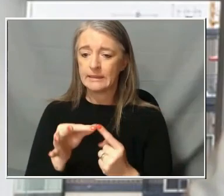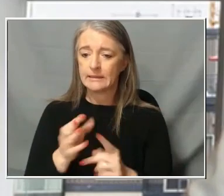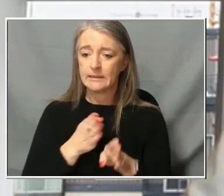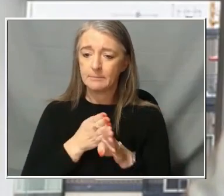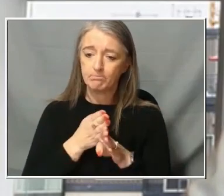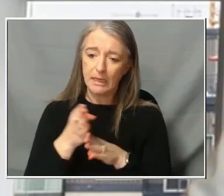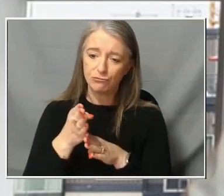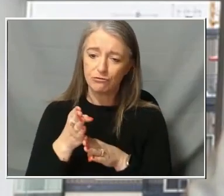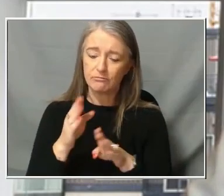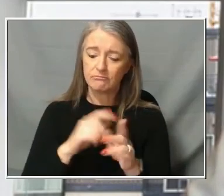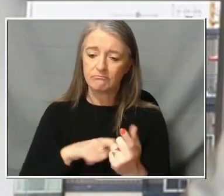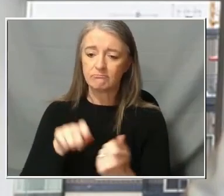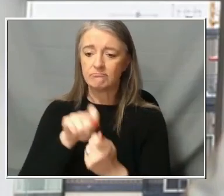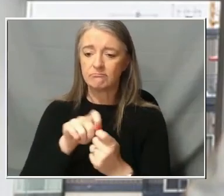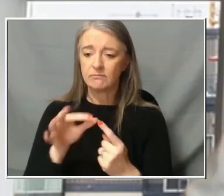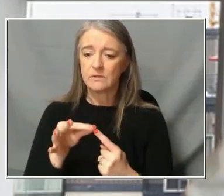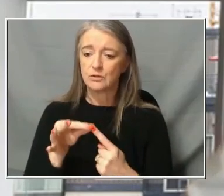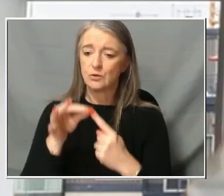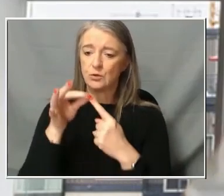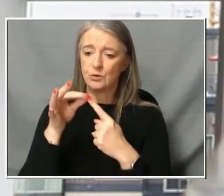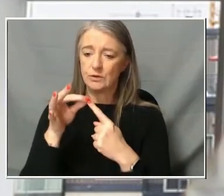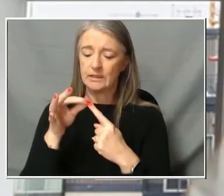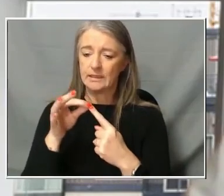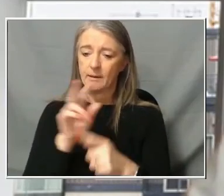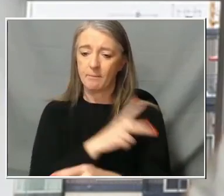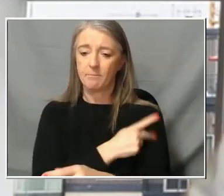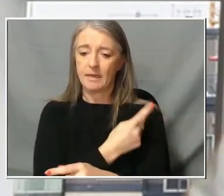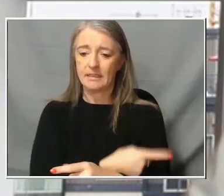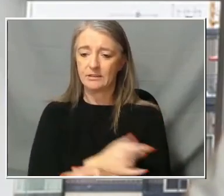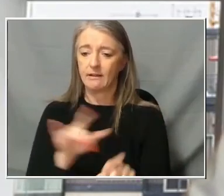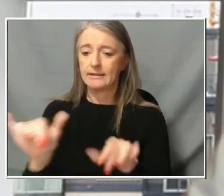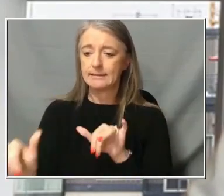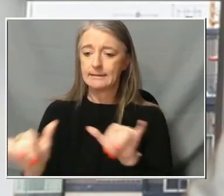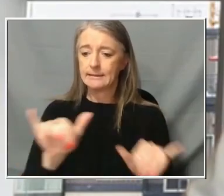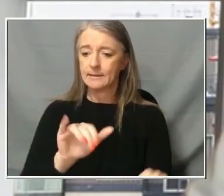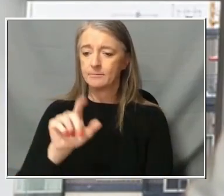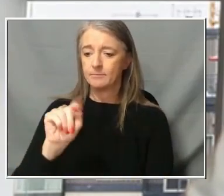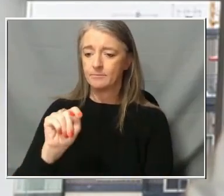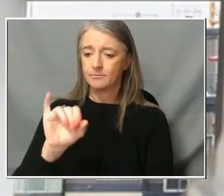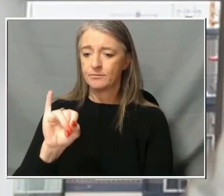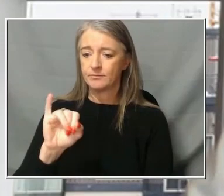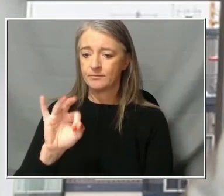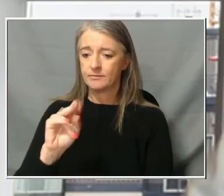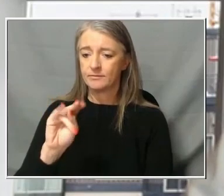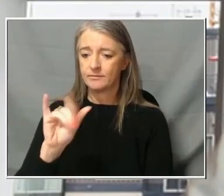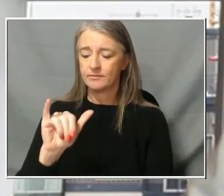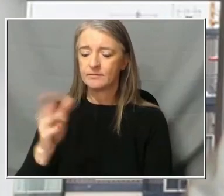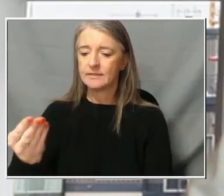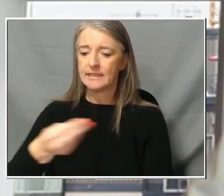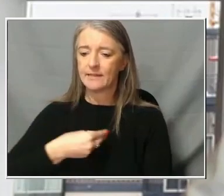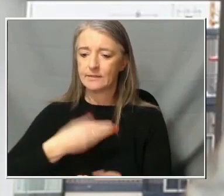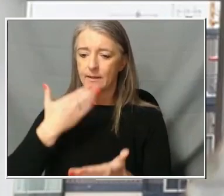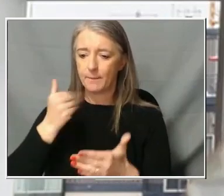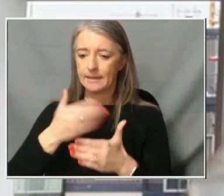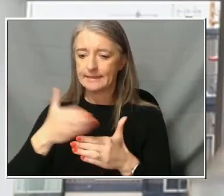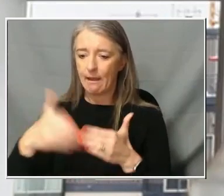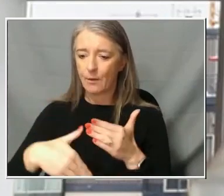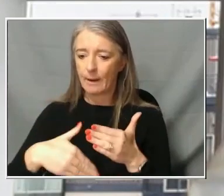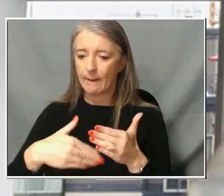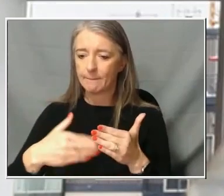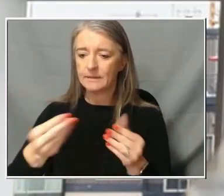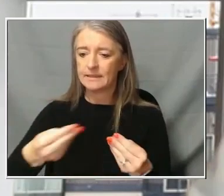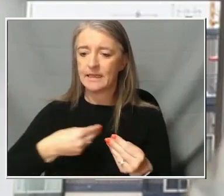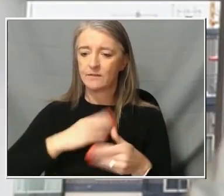specialized in unique, patients like Tiffany that really give us the best outcome and give us all of